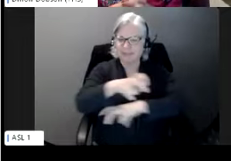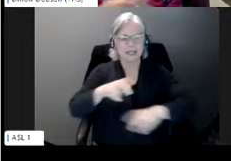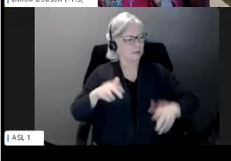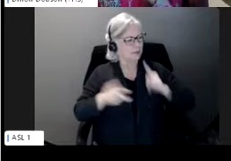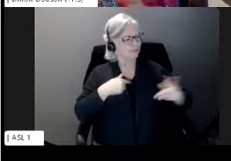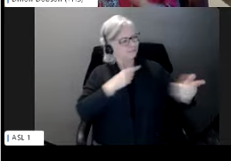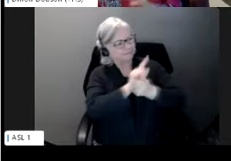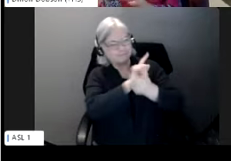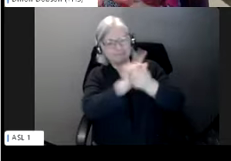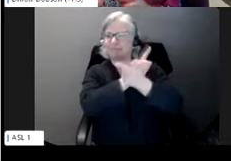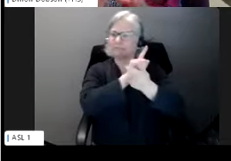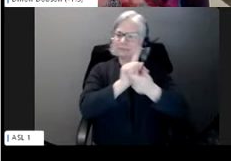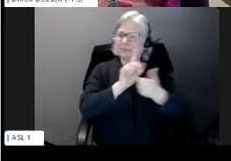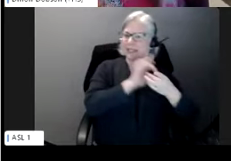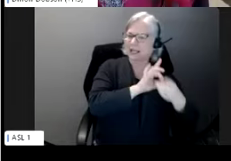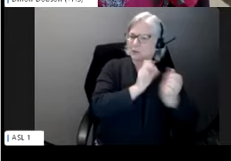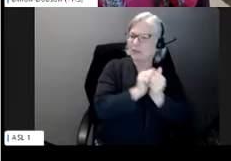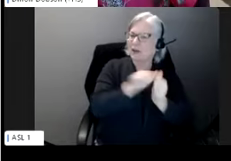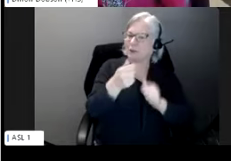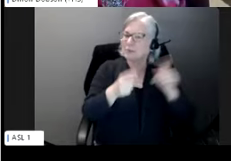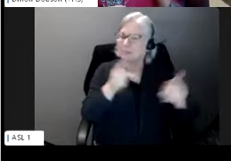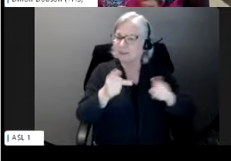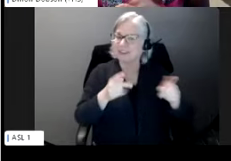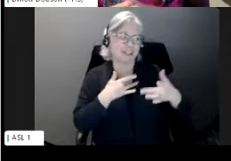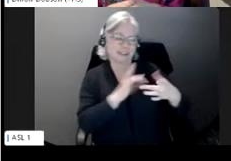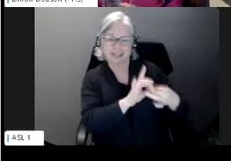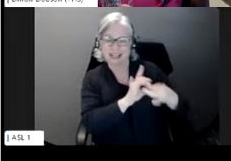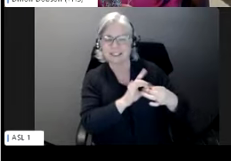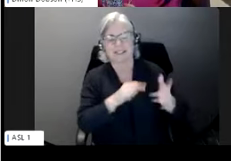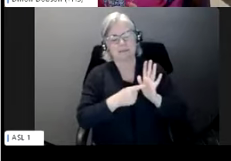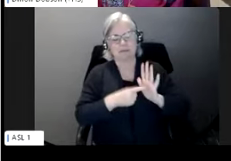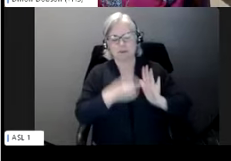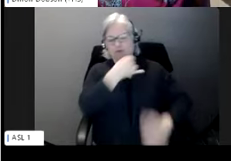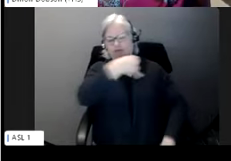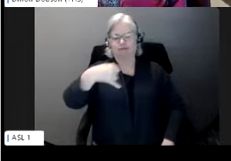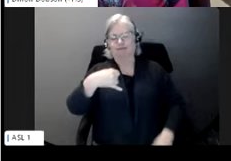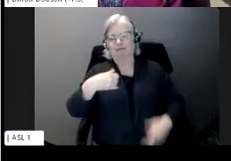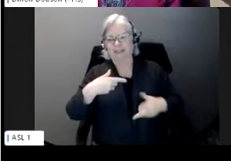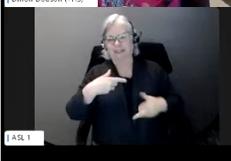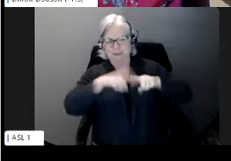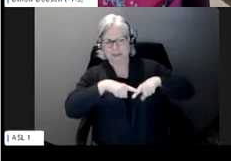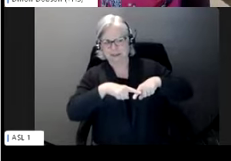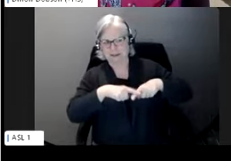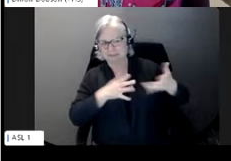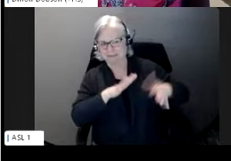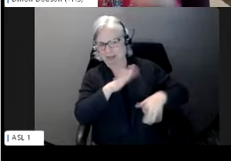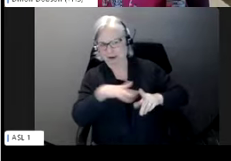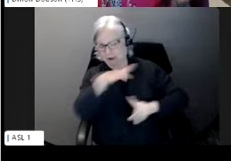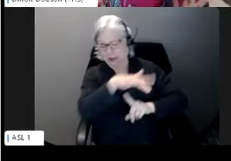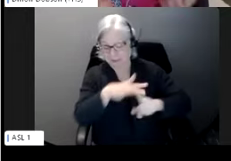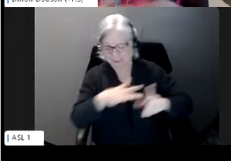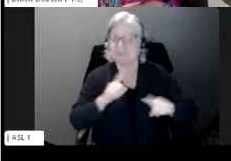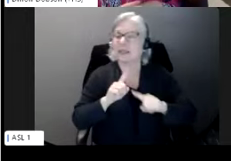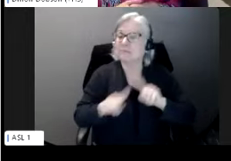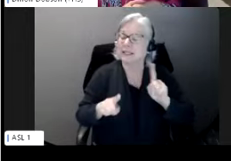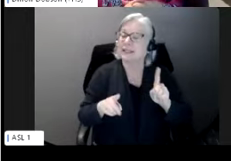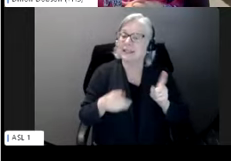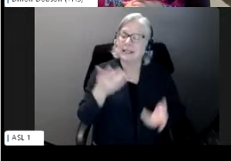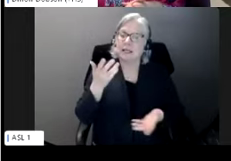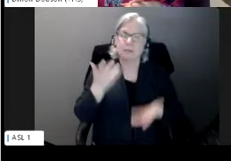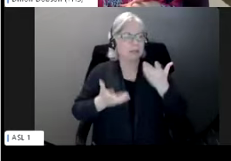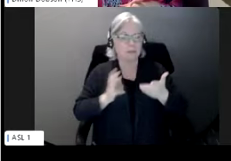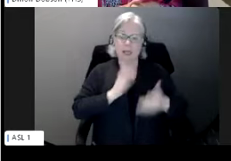And sometimes you want to connect with others that are in that dog park. Sometimes you don't, depending on the dog park. We might end up structuring our days